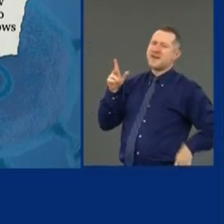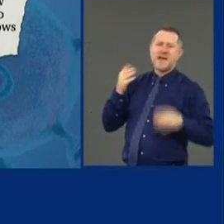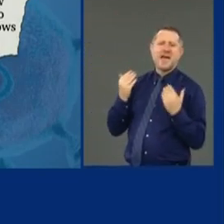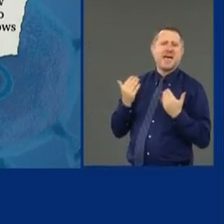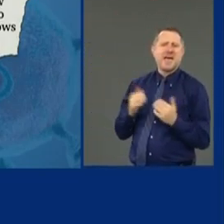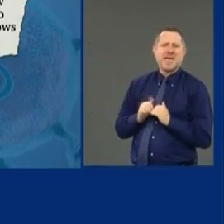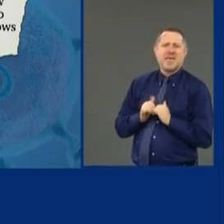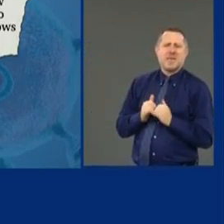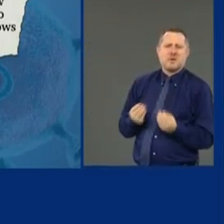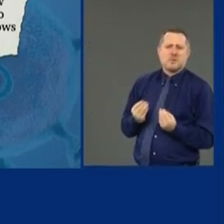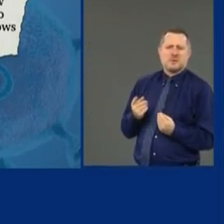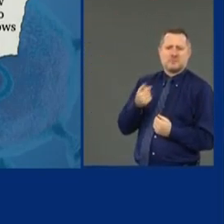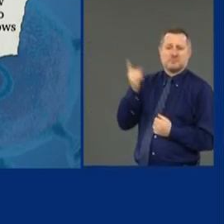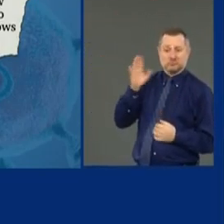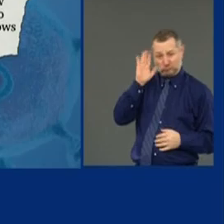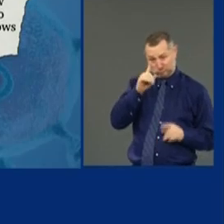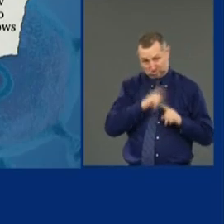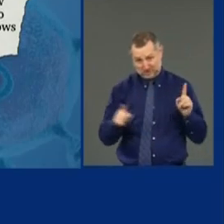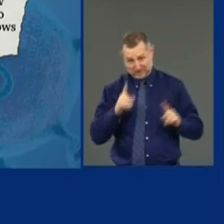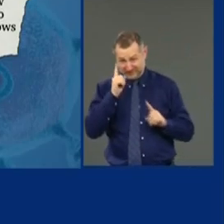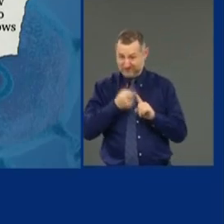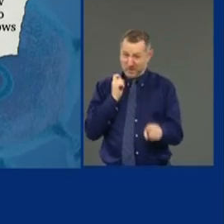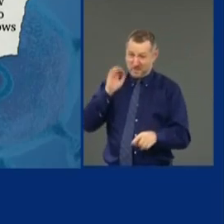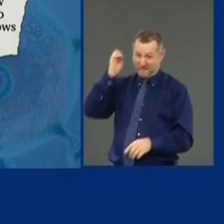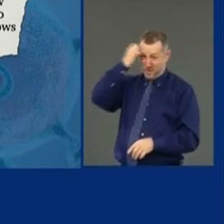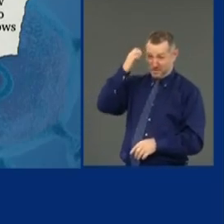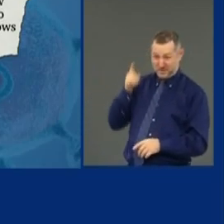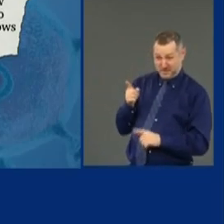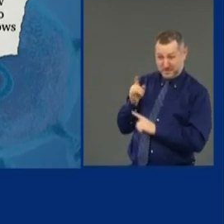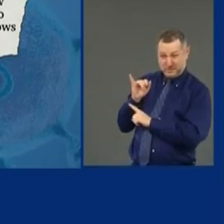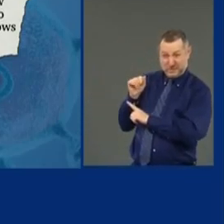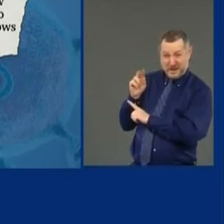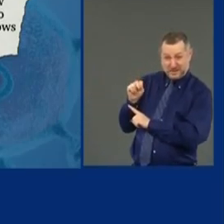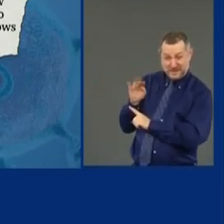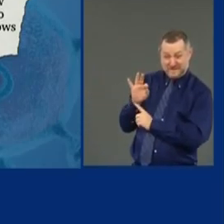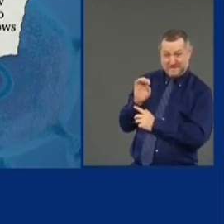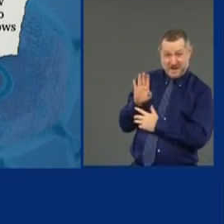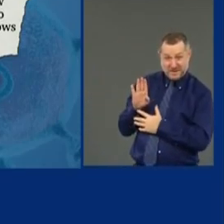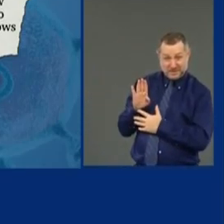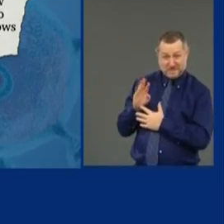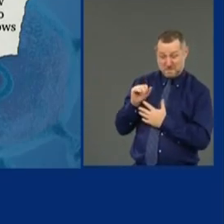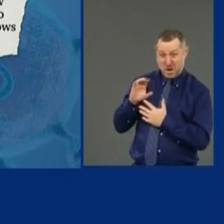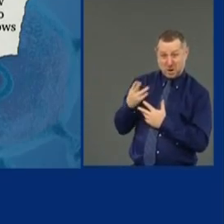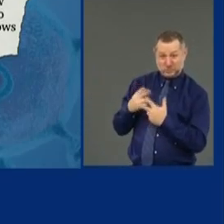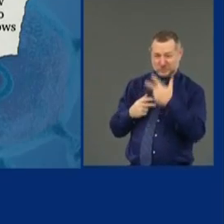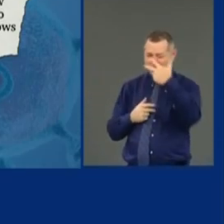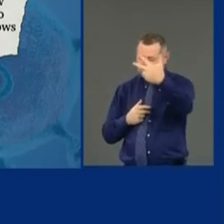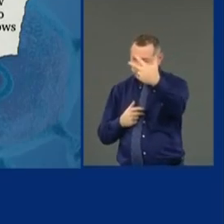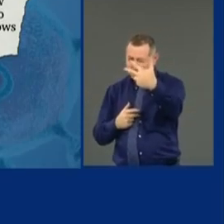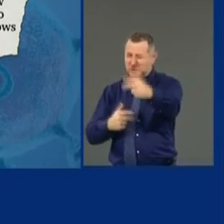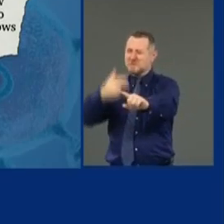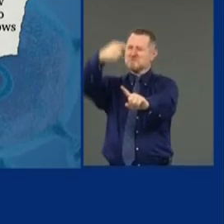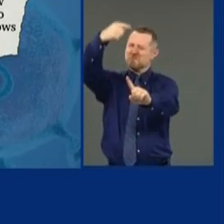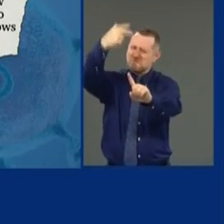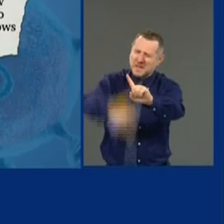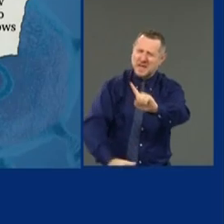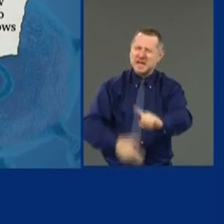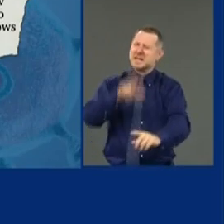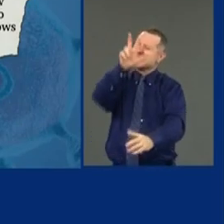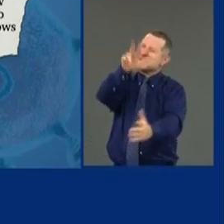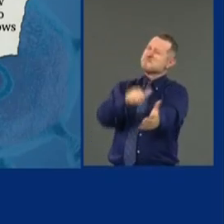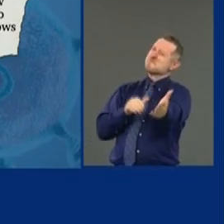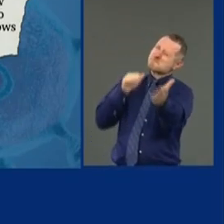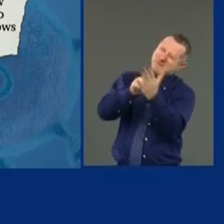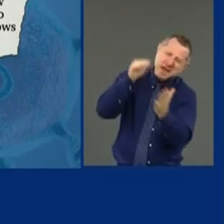Europe. January, February, March, 3 million people traveled from Europe